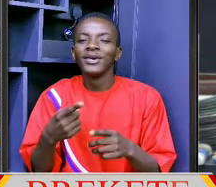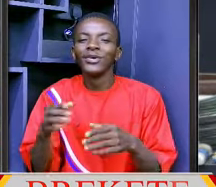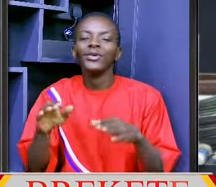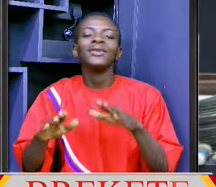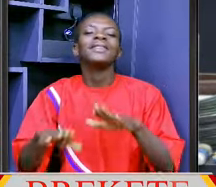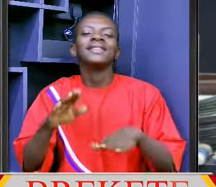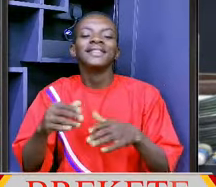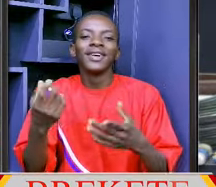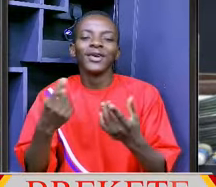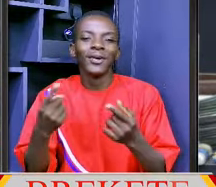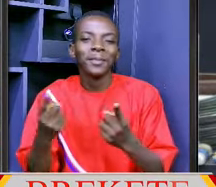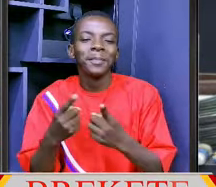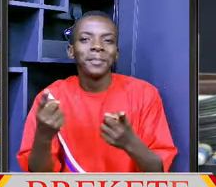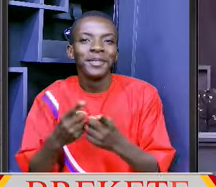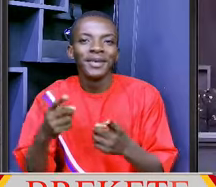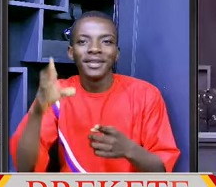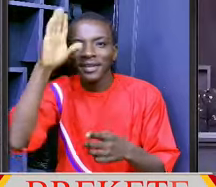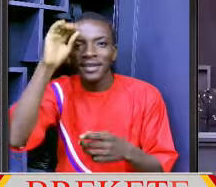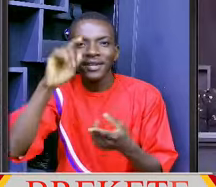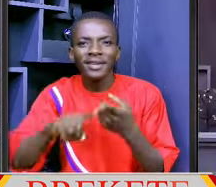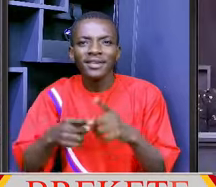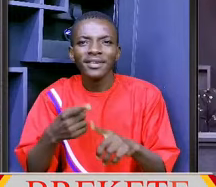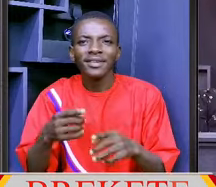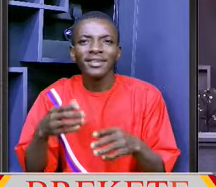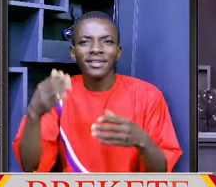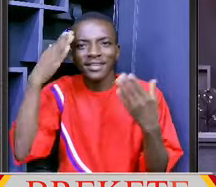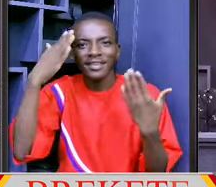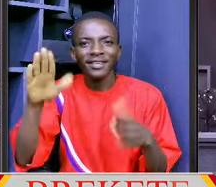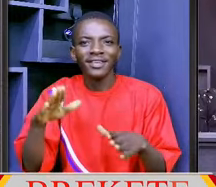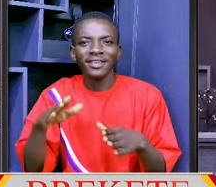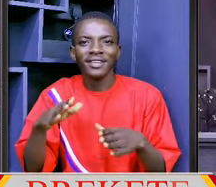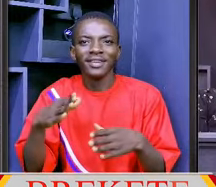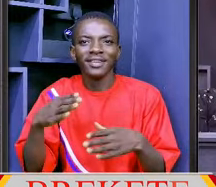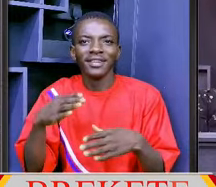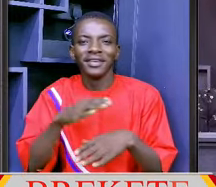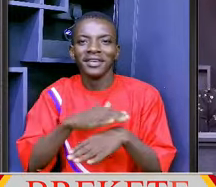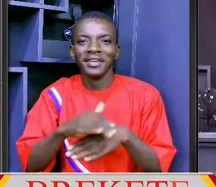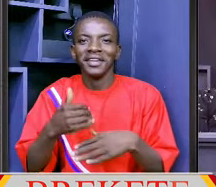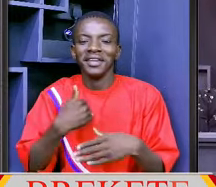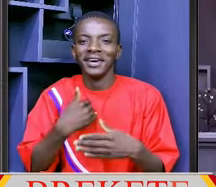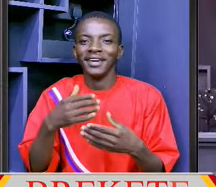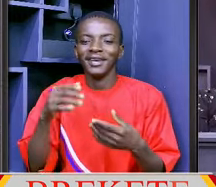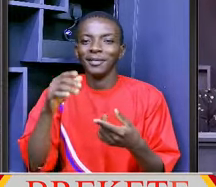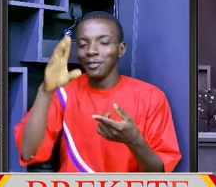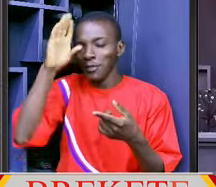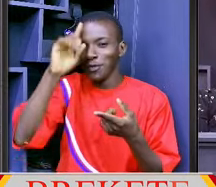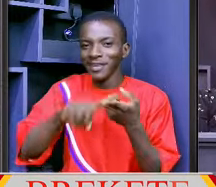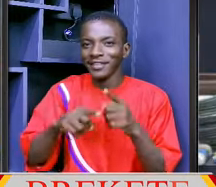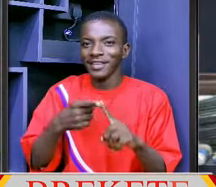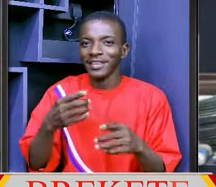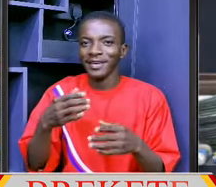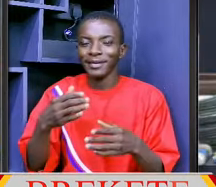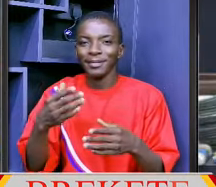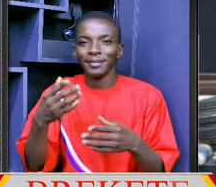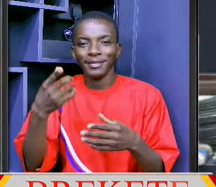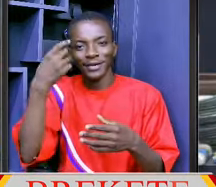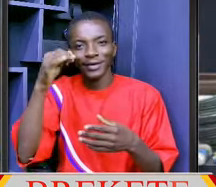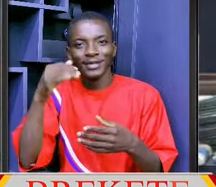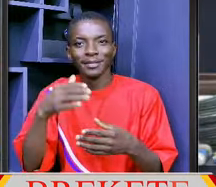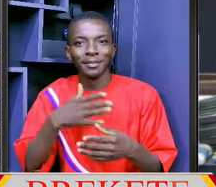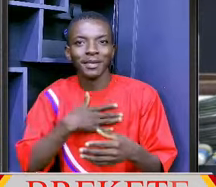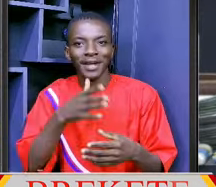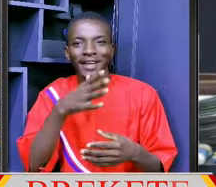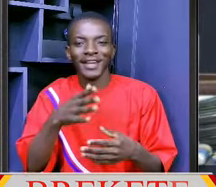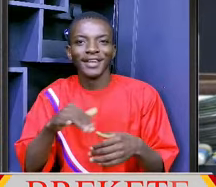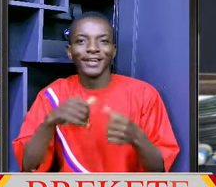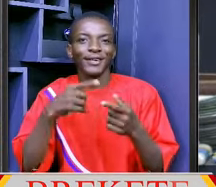who the boyfriend did you go talk to? So I don't even know whether she get boyfriend or because my mother will not even allow me